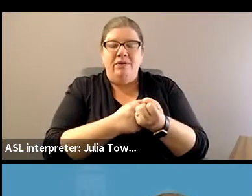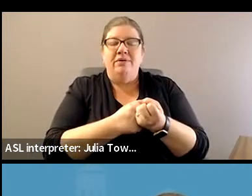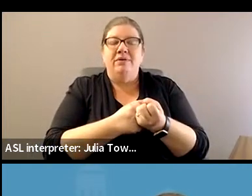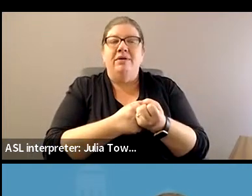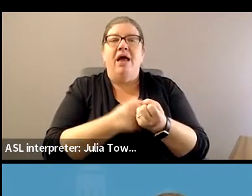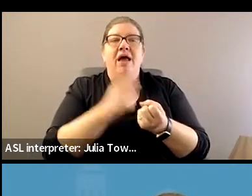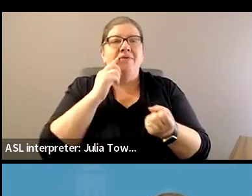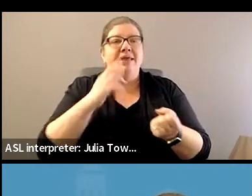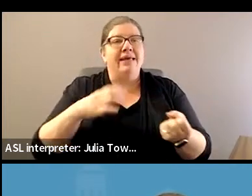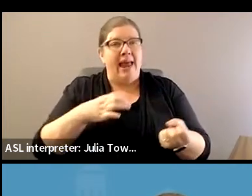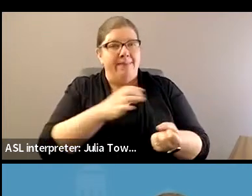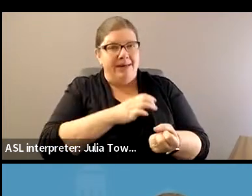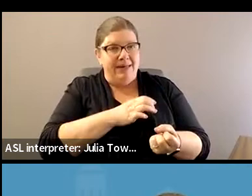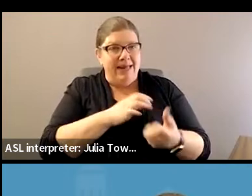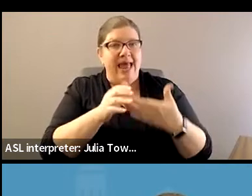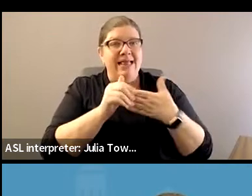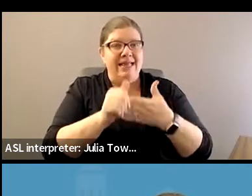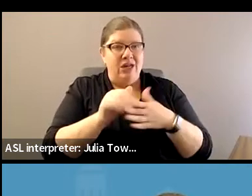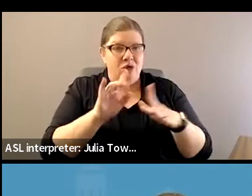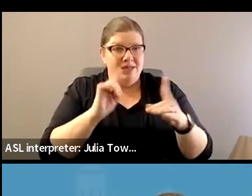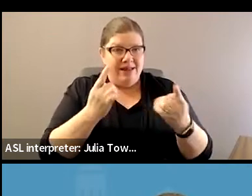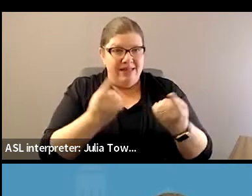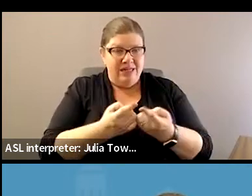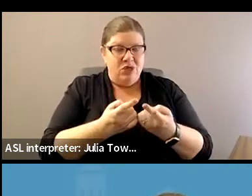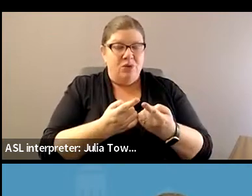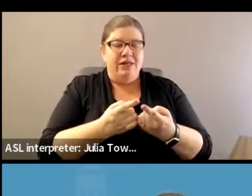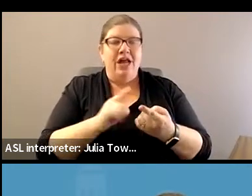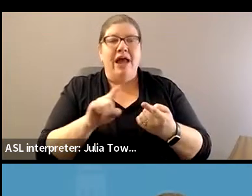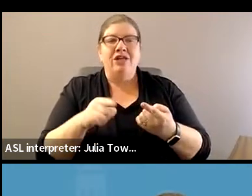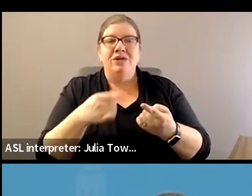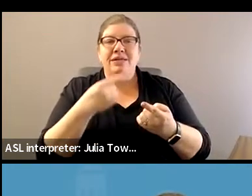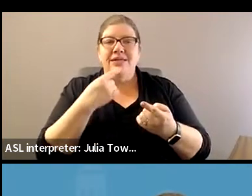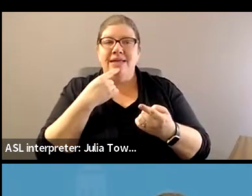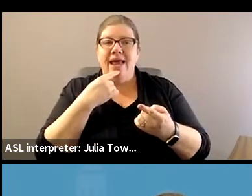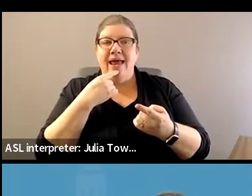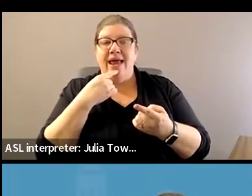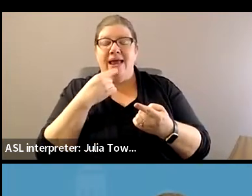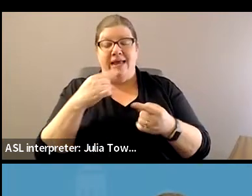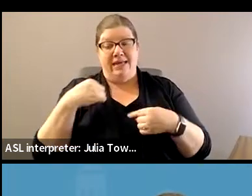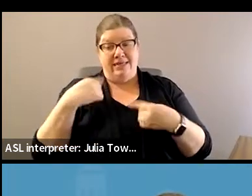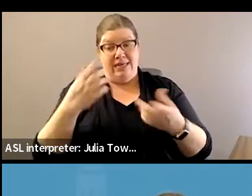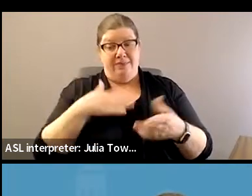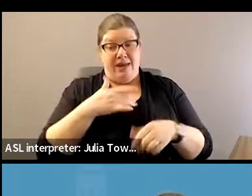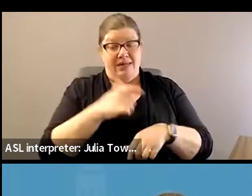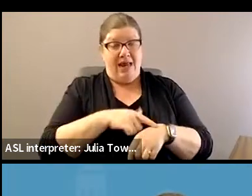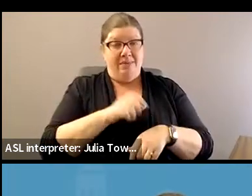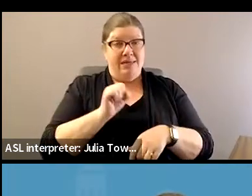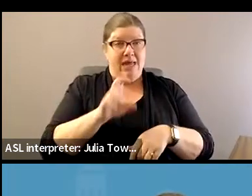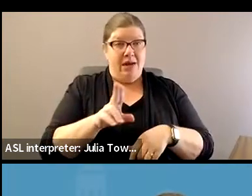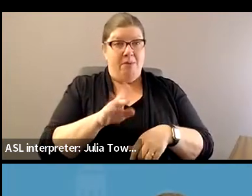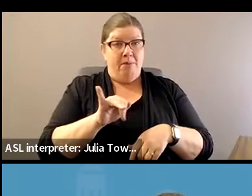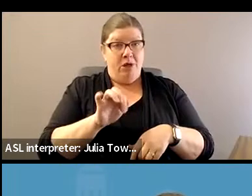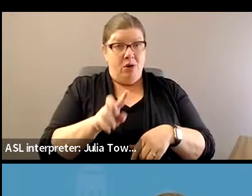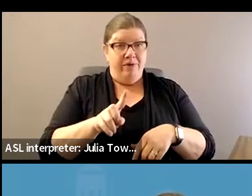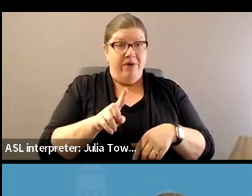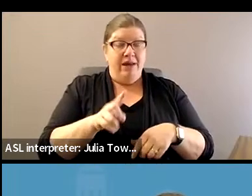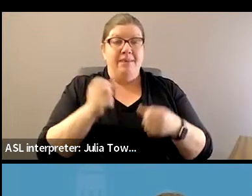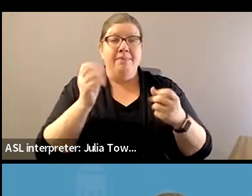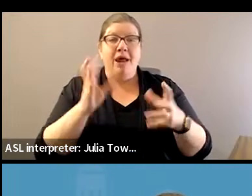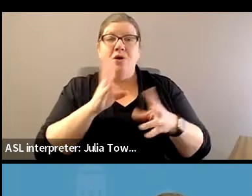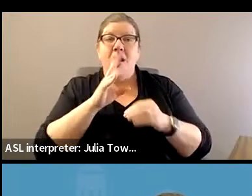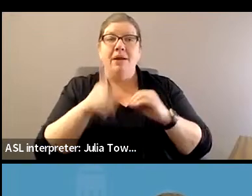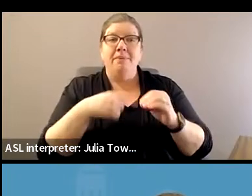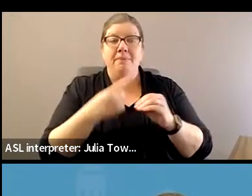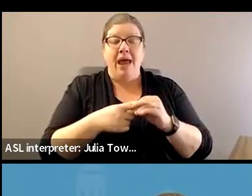and leaders in this district. I just want to say that since my time in Santa Barbara Unified, I've heard many speak about the